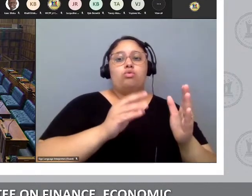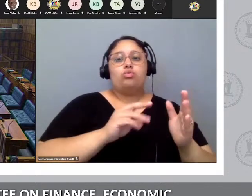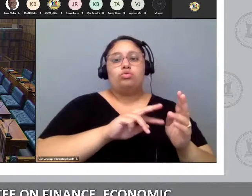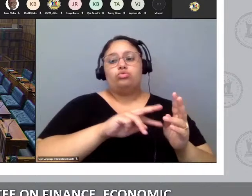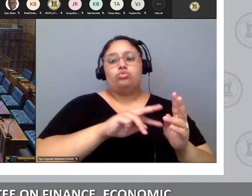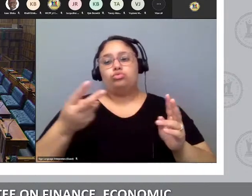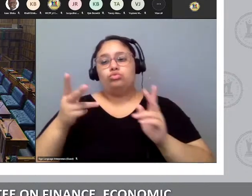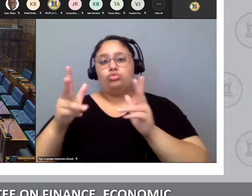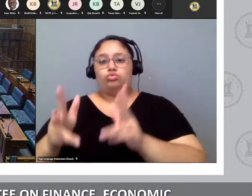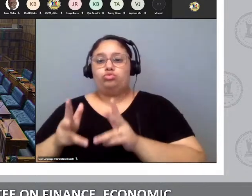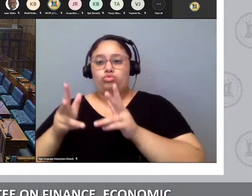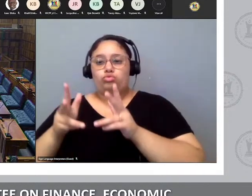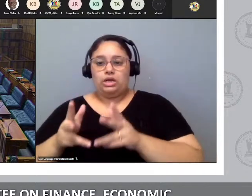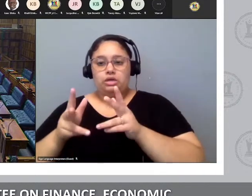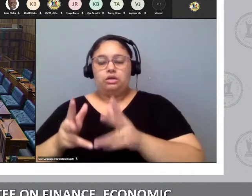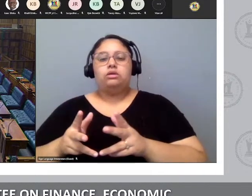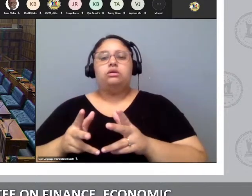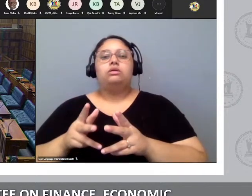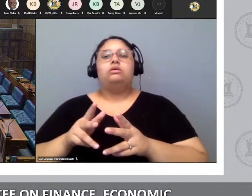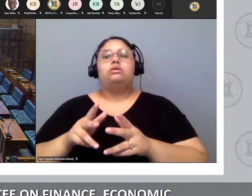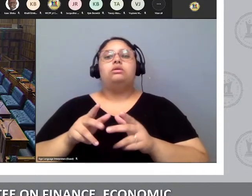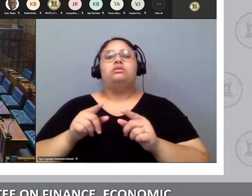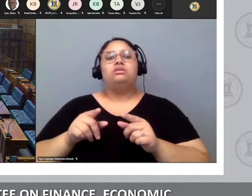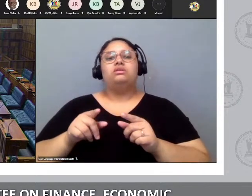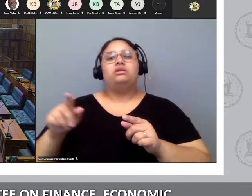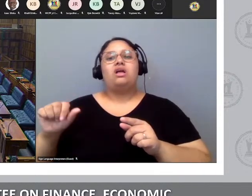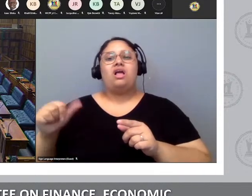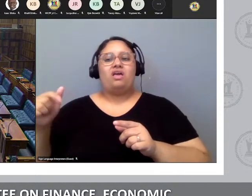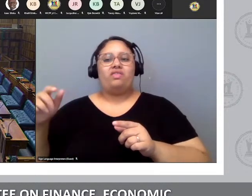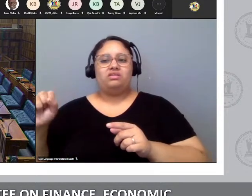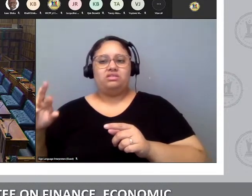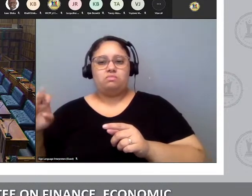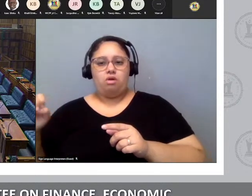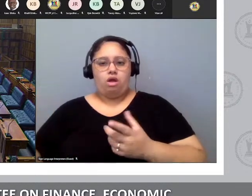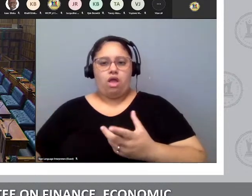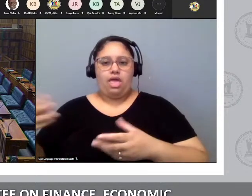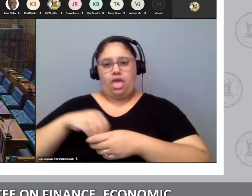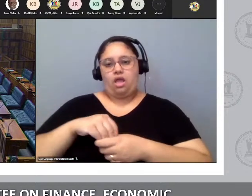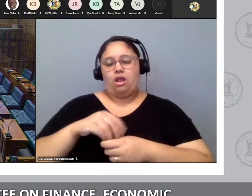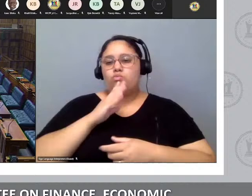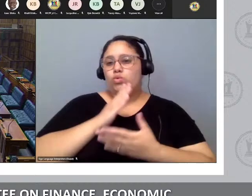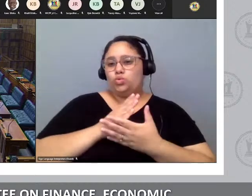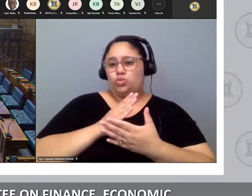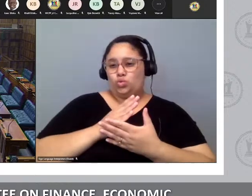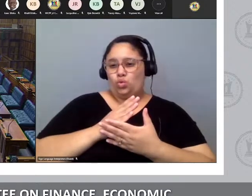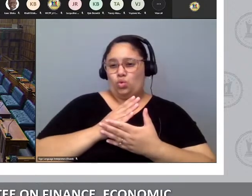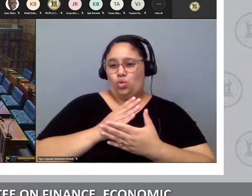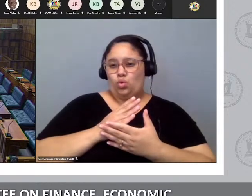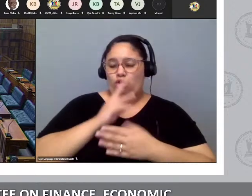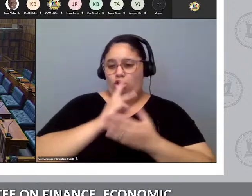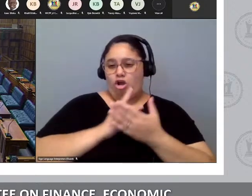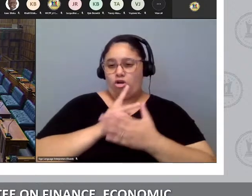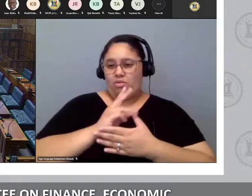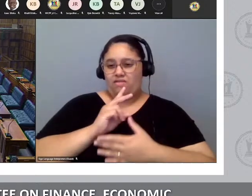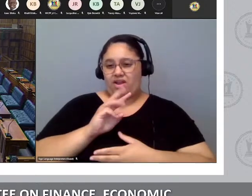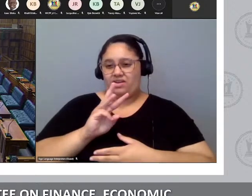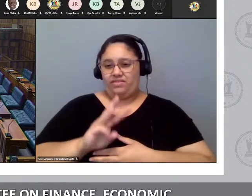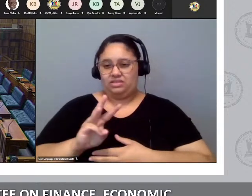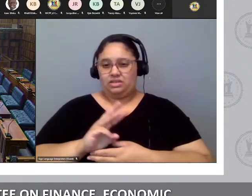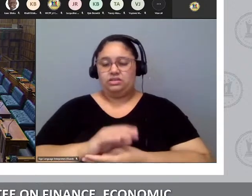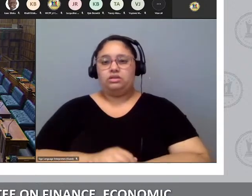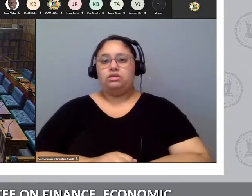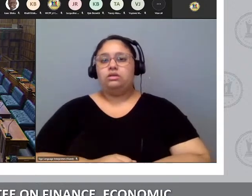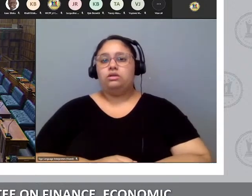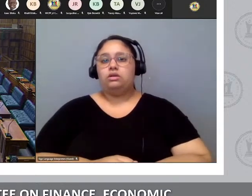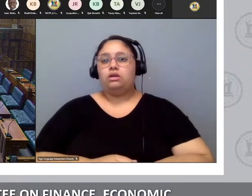but I might just want to pick up because I'm not sure if that um for honorable festen um